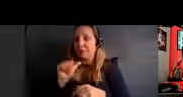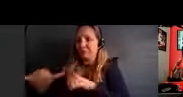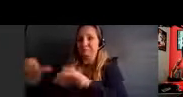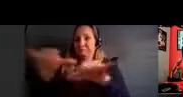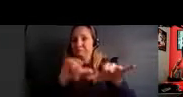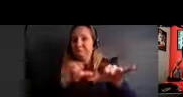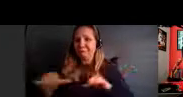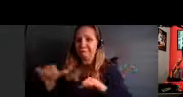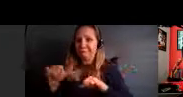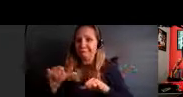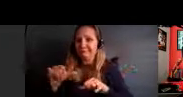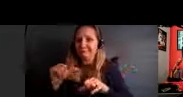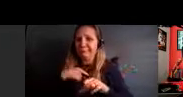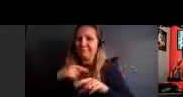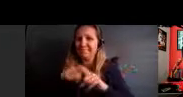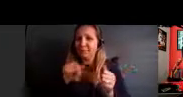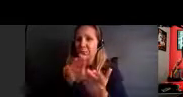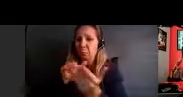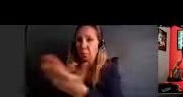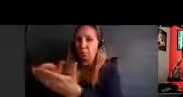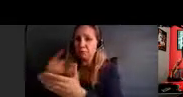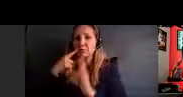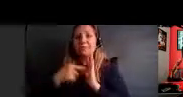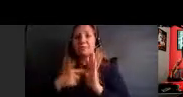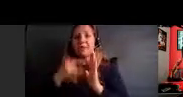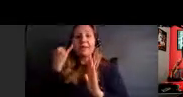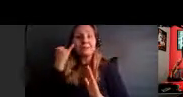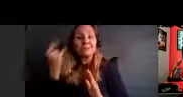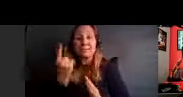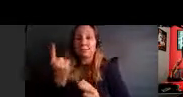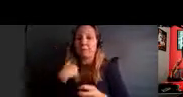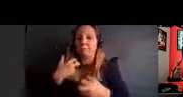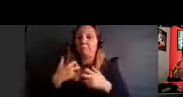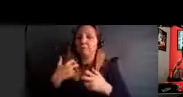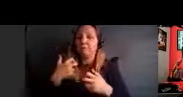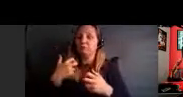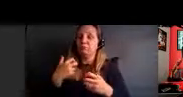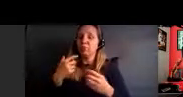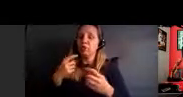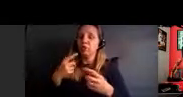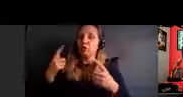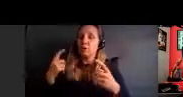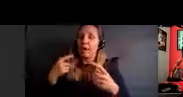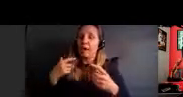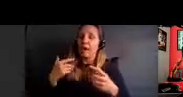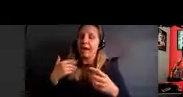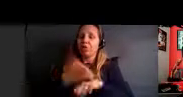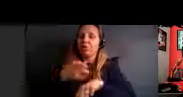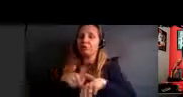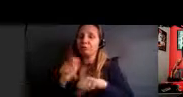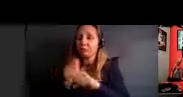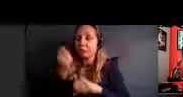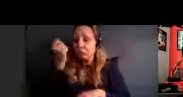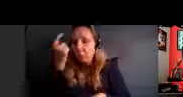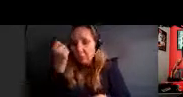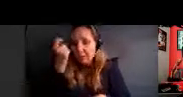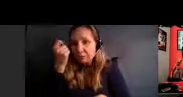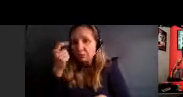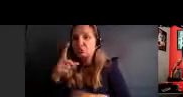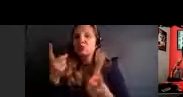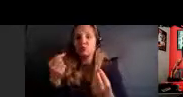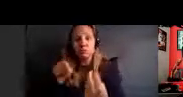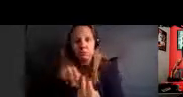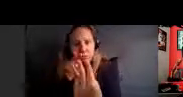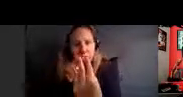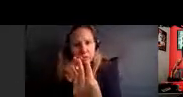So if it's somebody who has trouble with comprehension, make face-to-face eye contact with them. Watch for